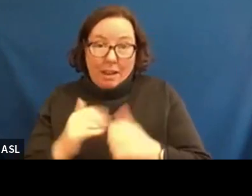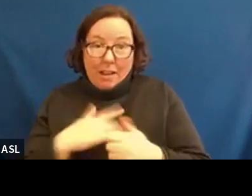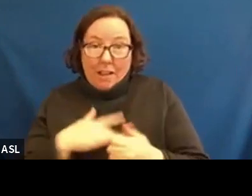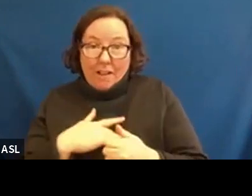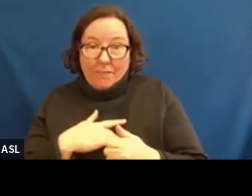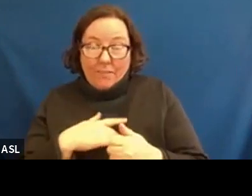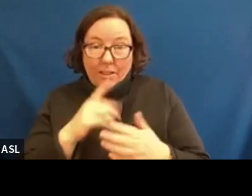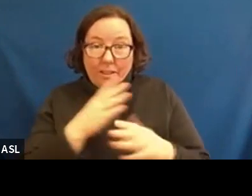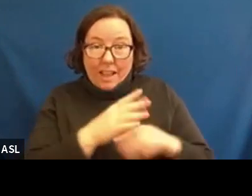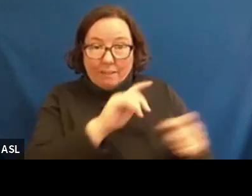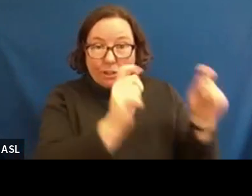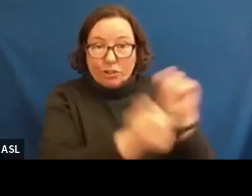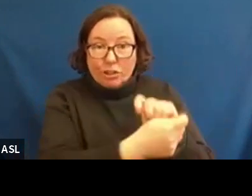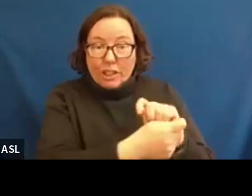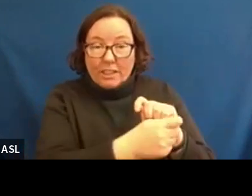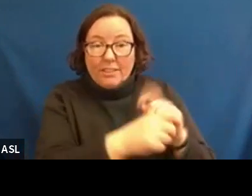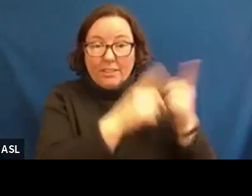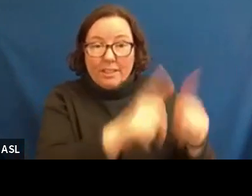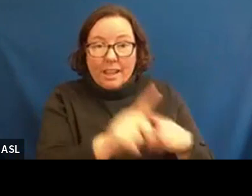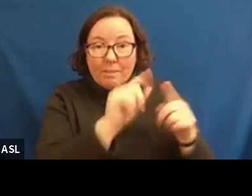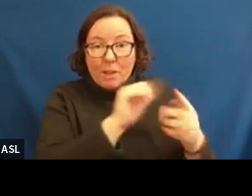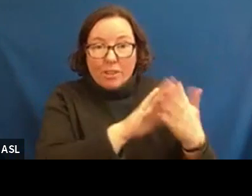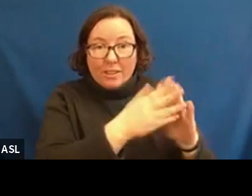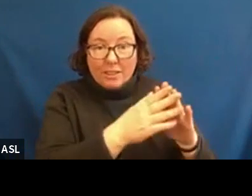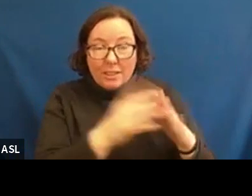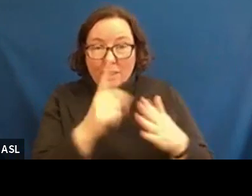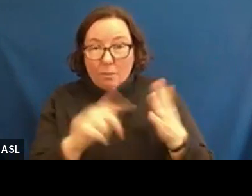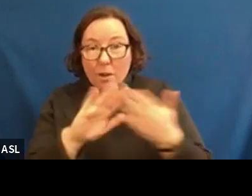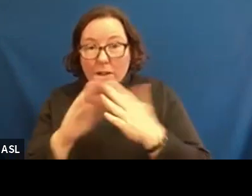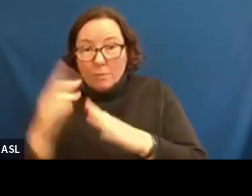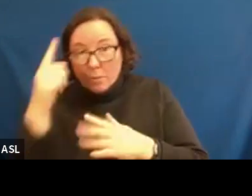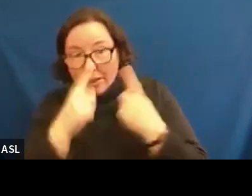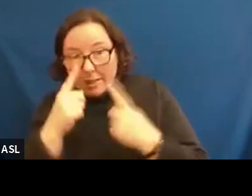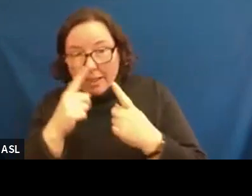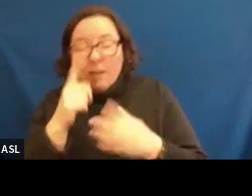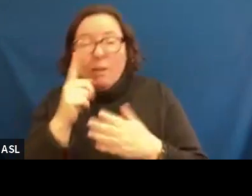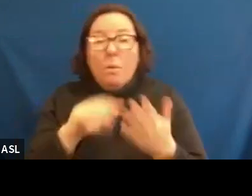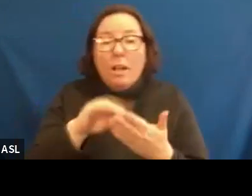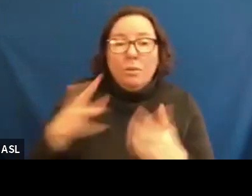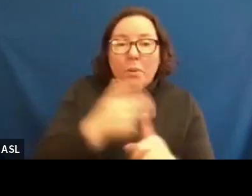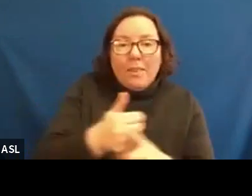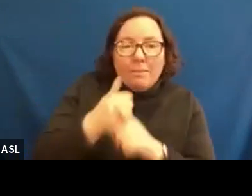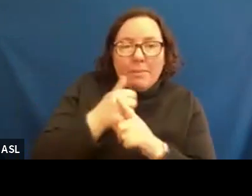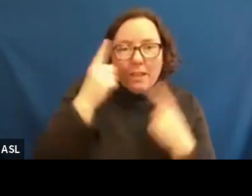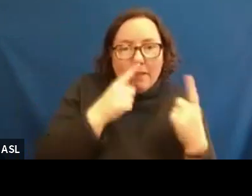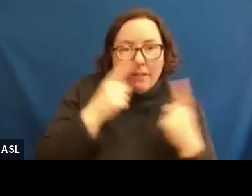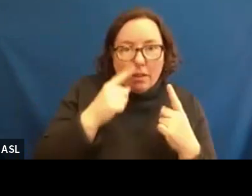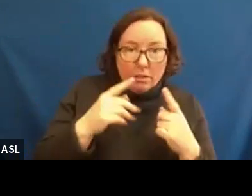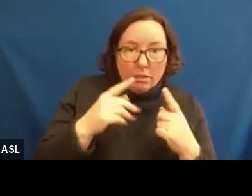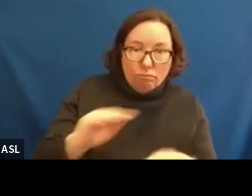these other jurisdictions. We can seek the